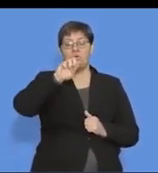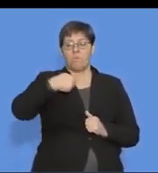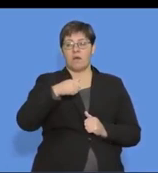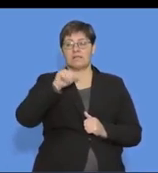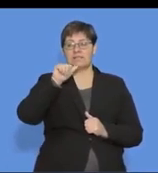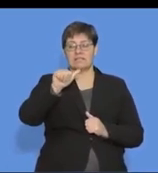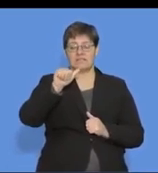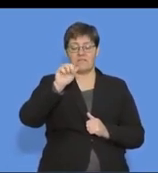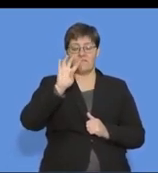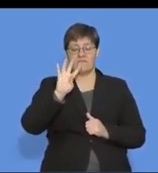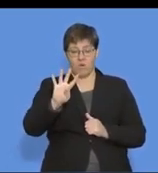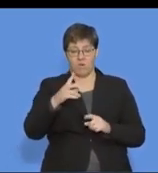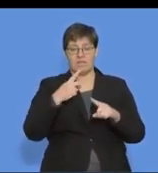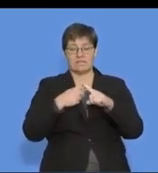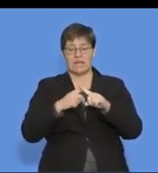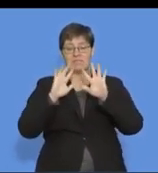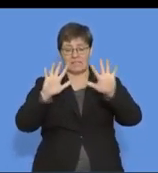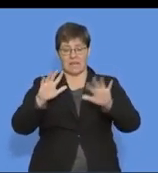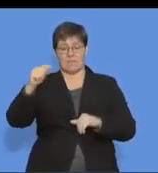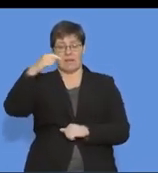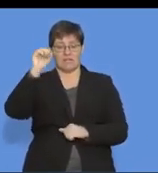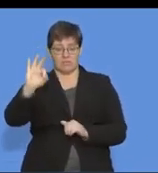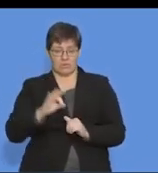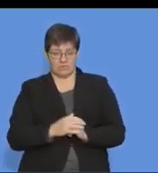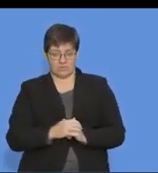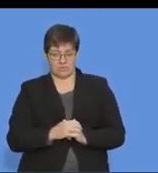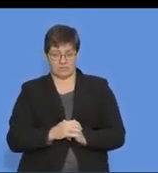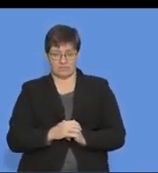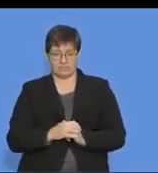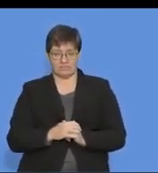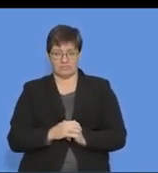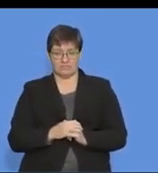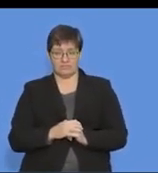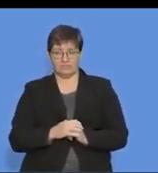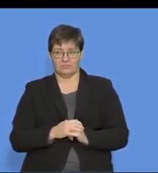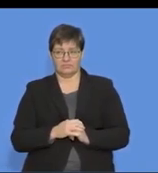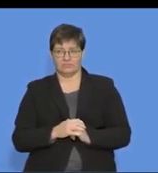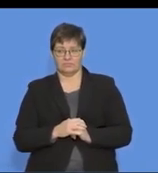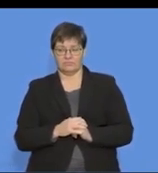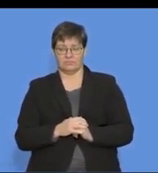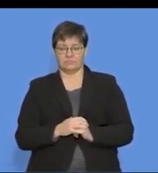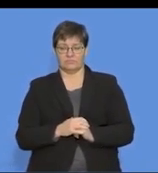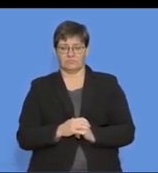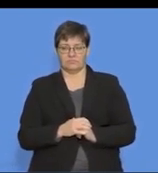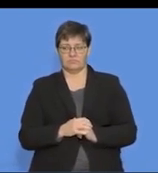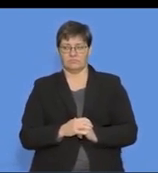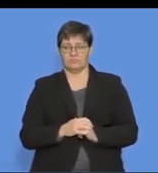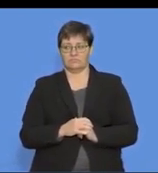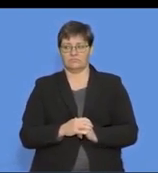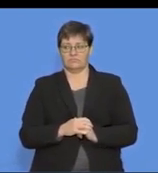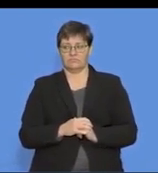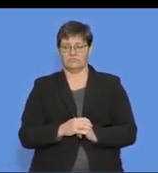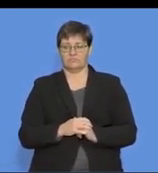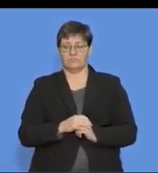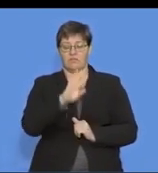get 4,64 times 10 exponent minus 3, okay? 4,64 times 10 exponent